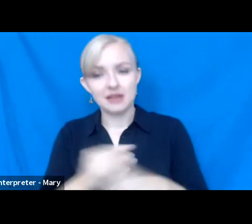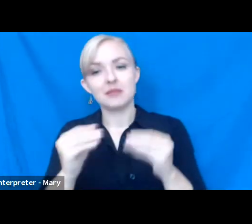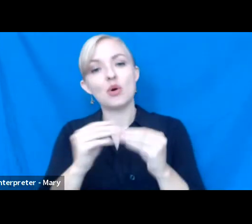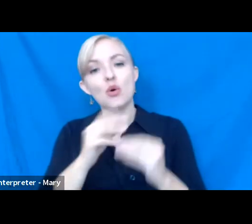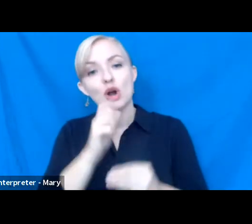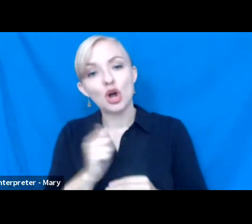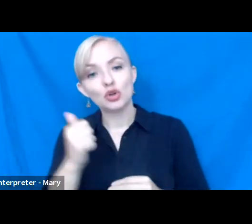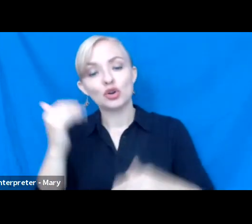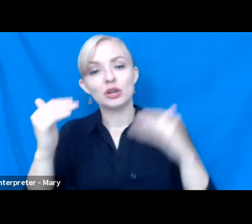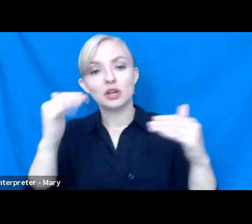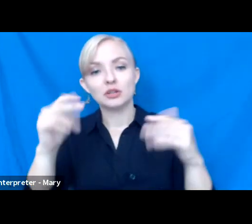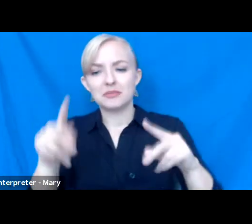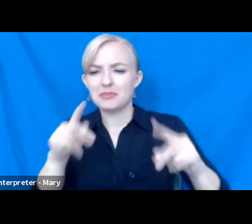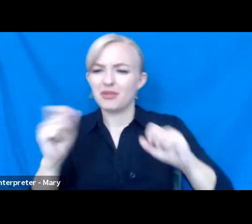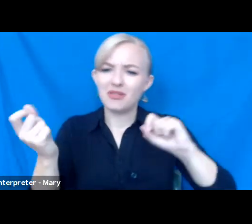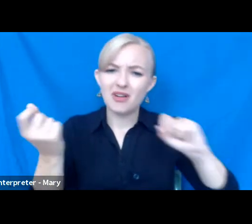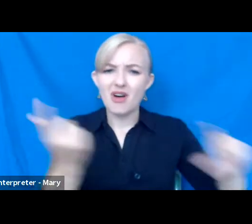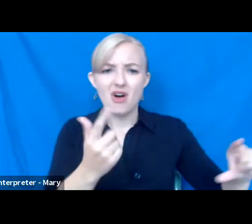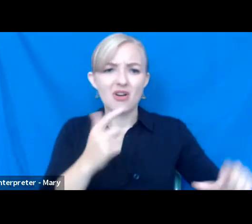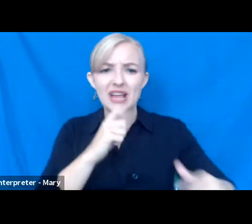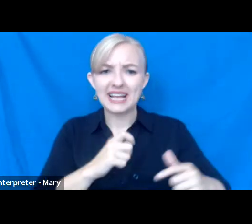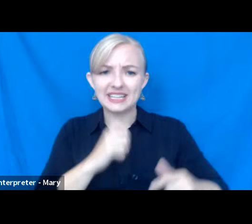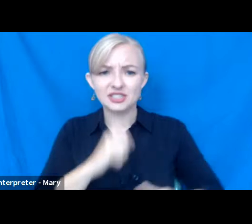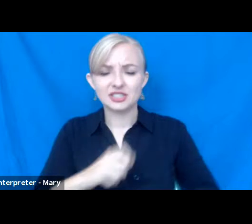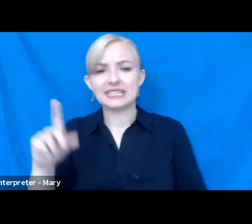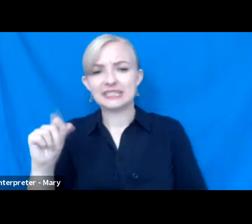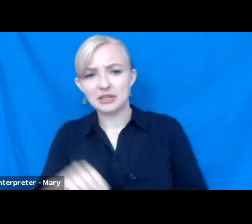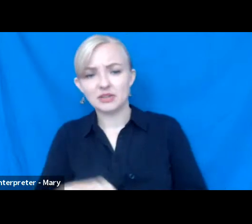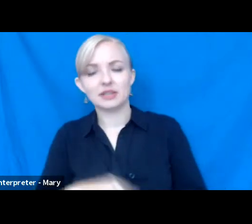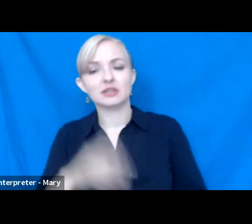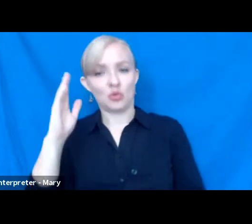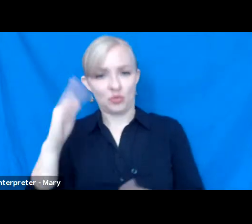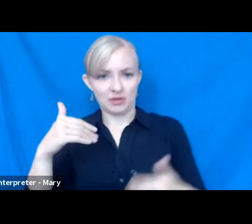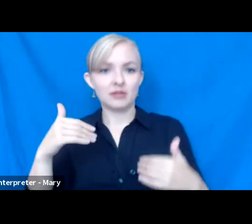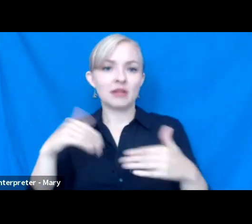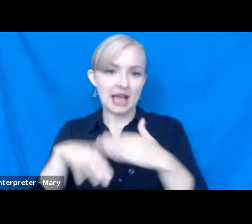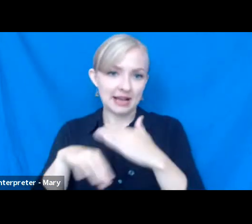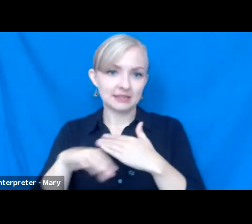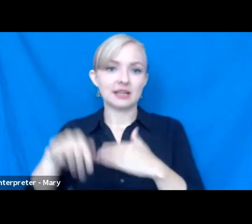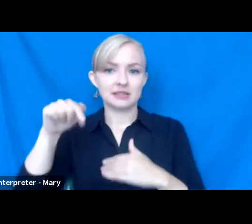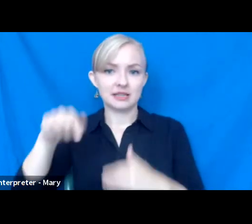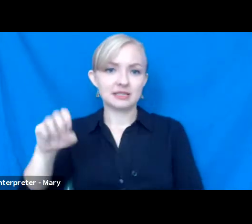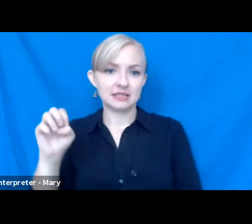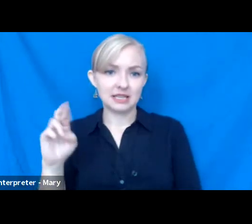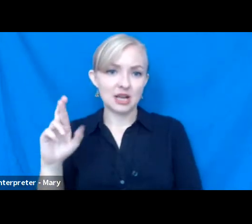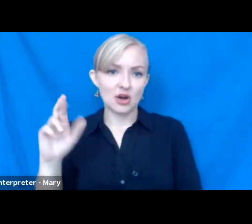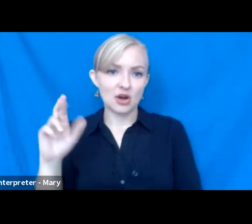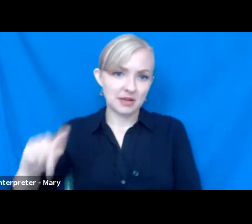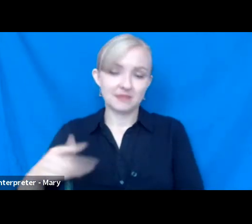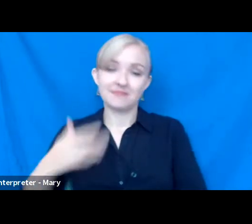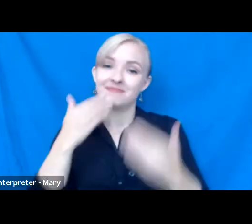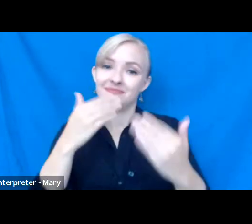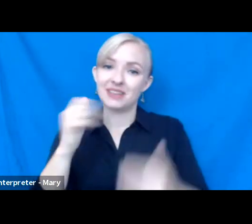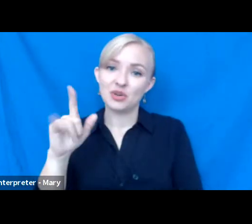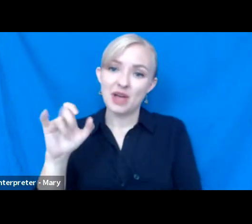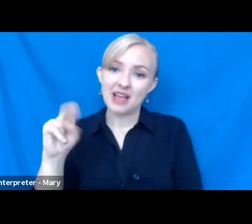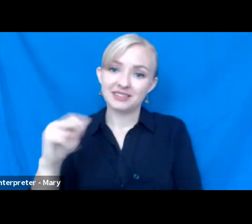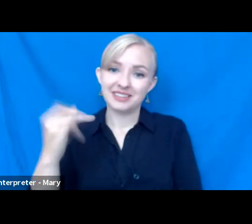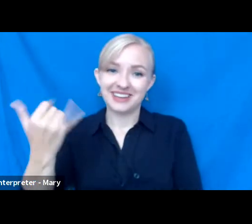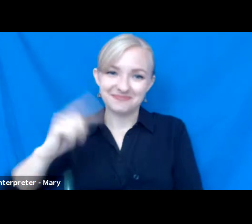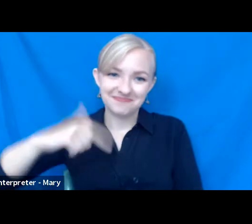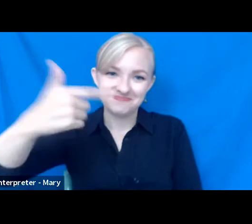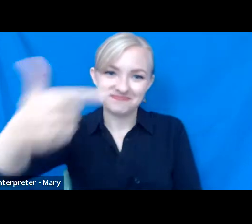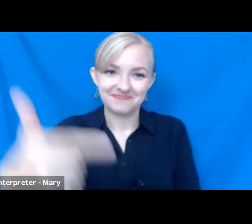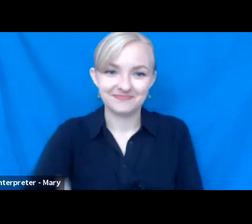adults and people of all ages with disabilities are going to be able to access emergency rental assistance. So thank you, Allison. I'm going to turn it back to